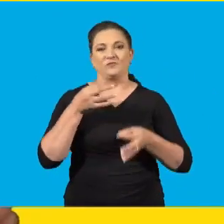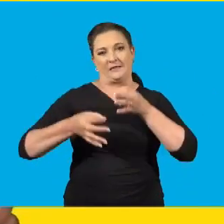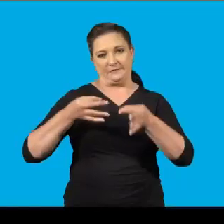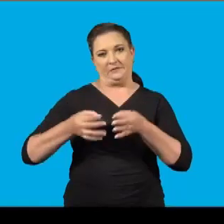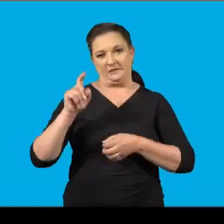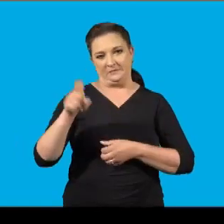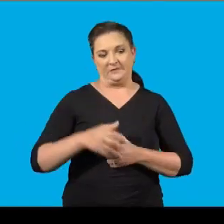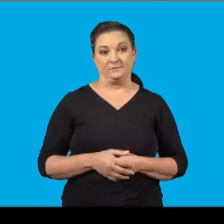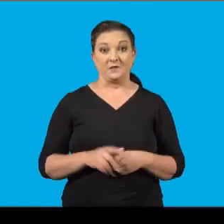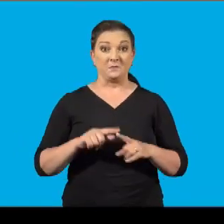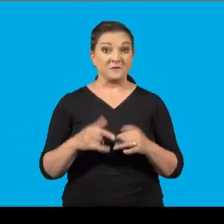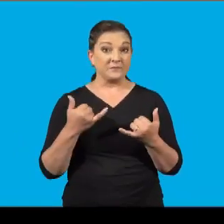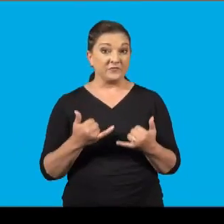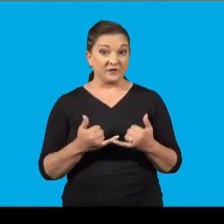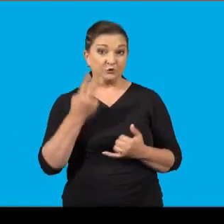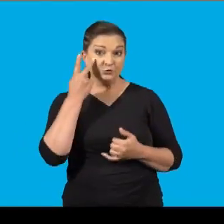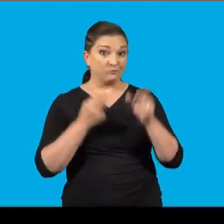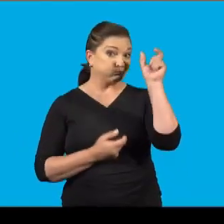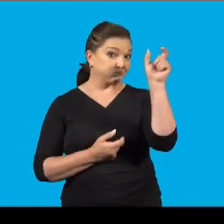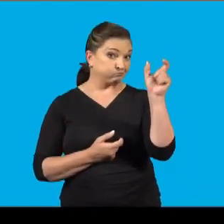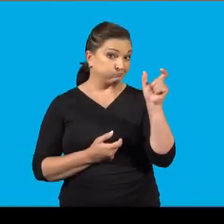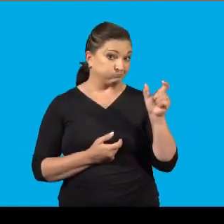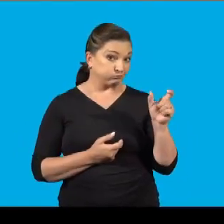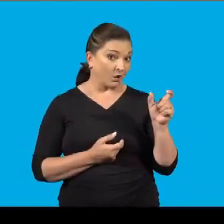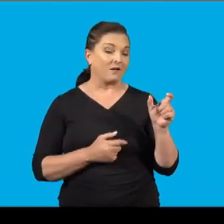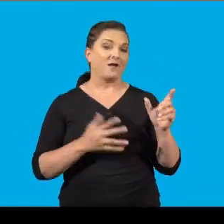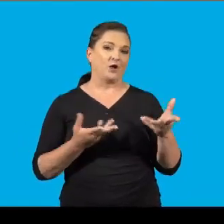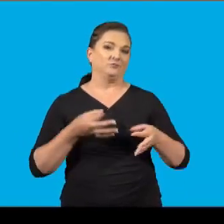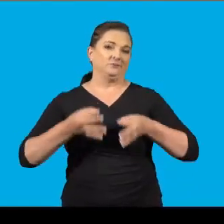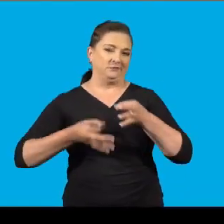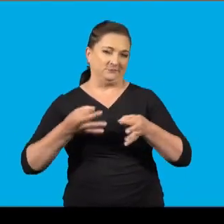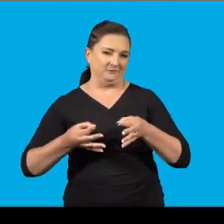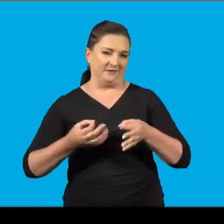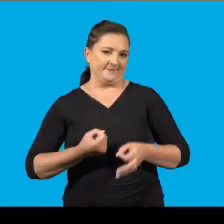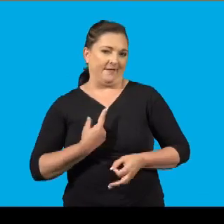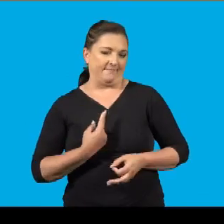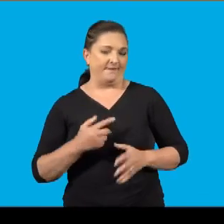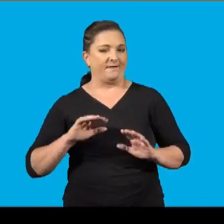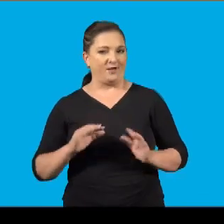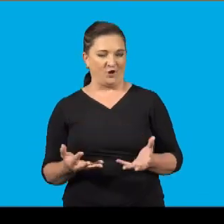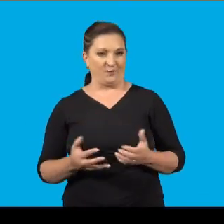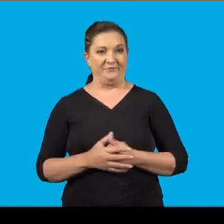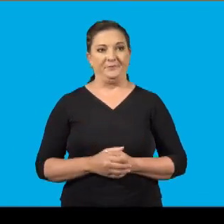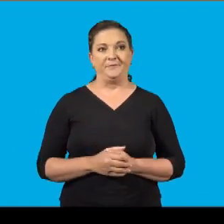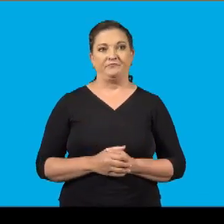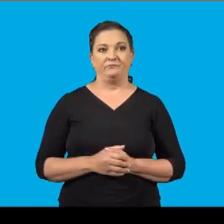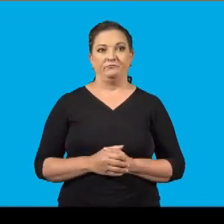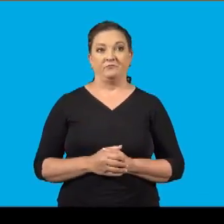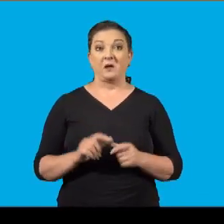thing we're looking at is defining those terms in your own words. So that comes